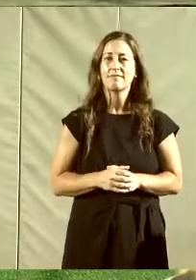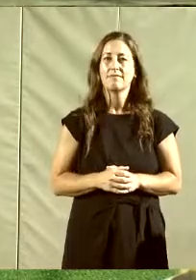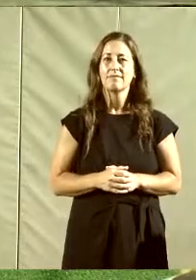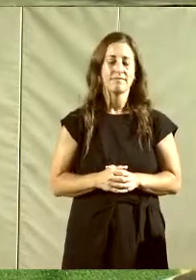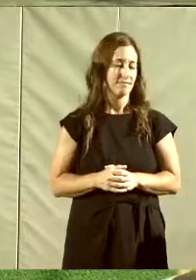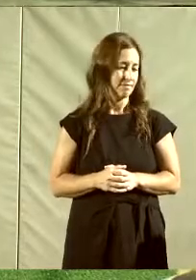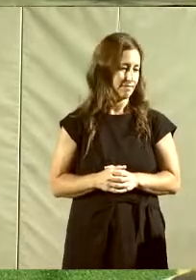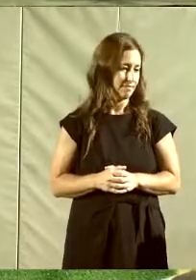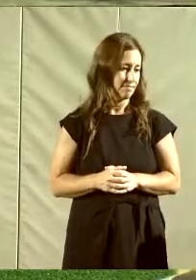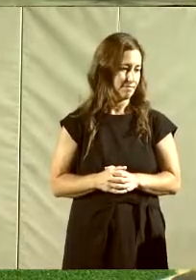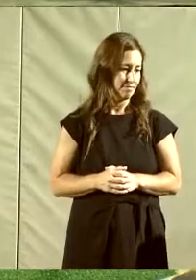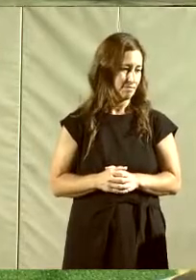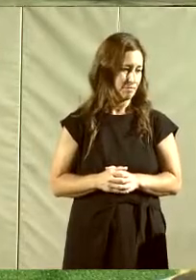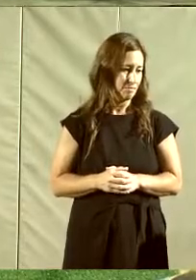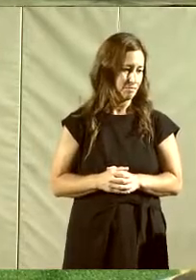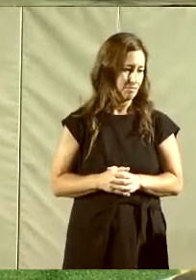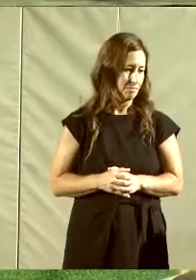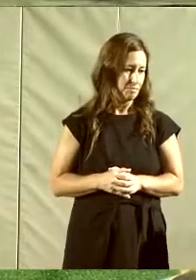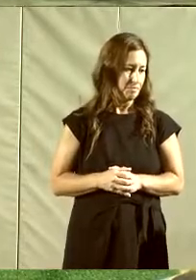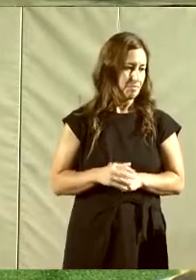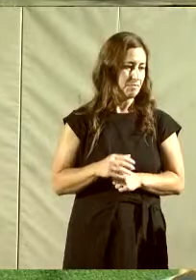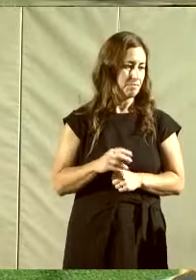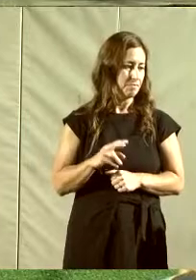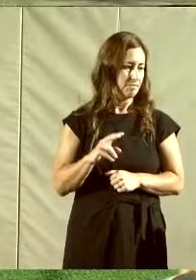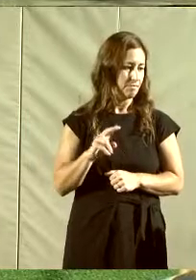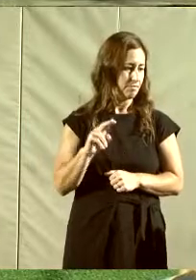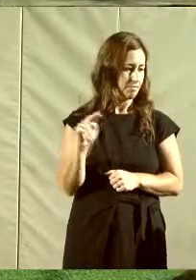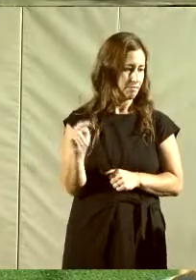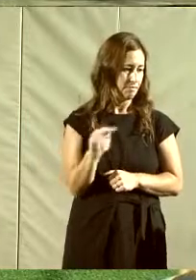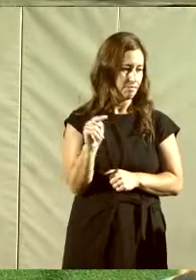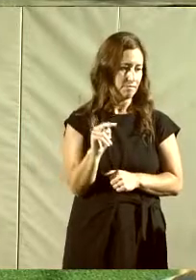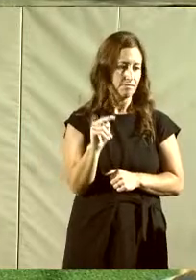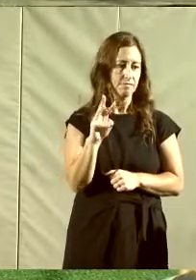Nathaniel Ray Williams.